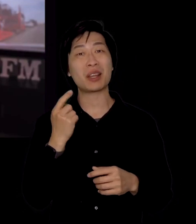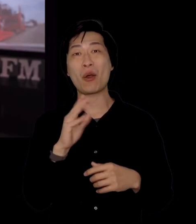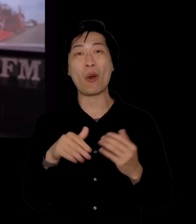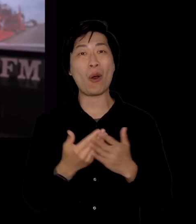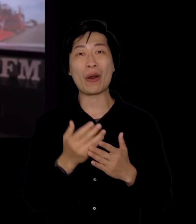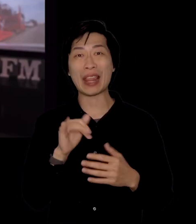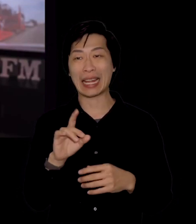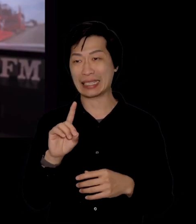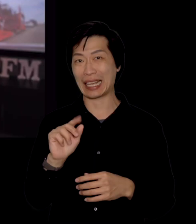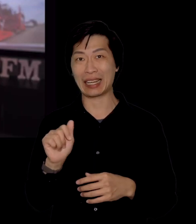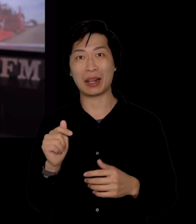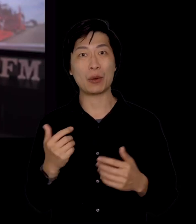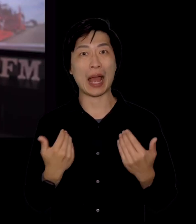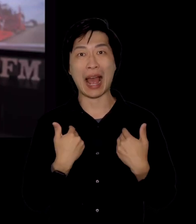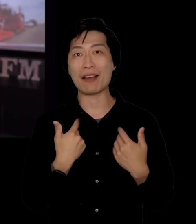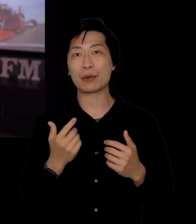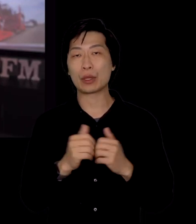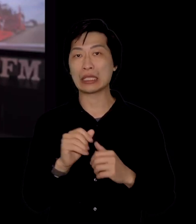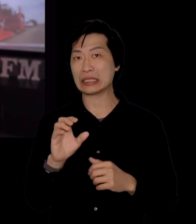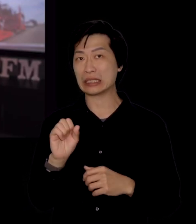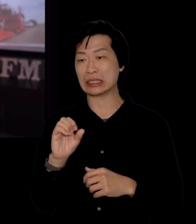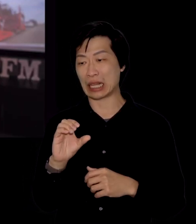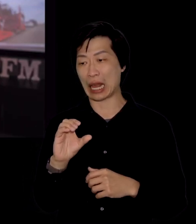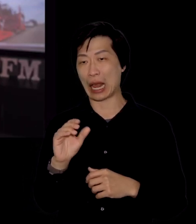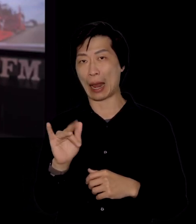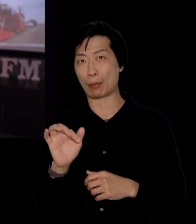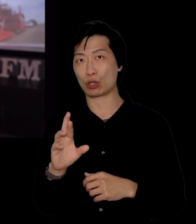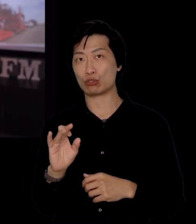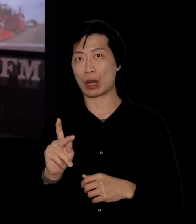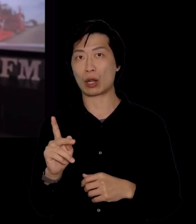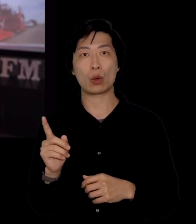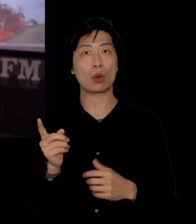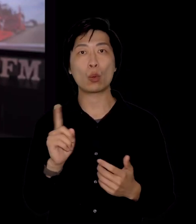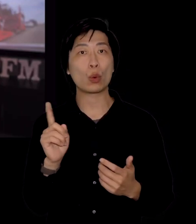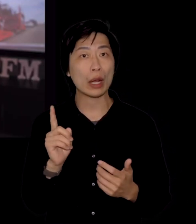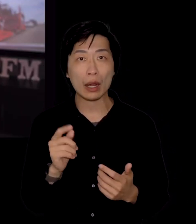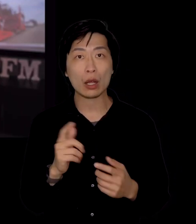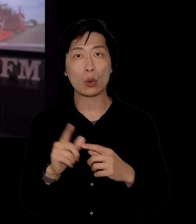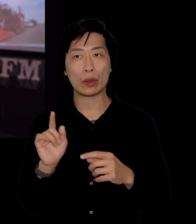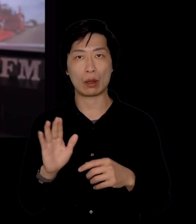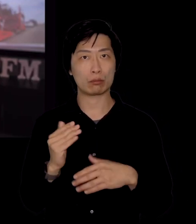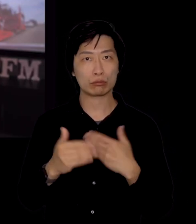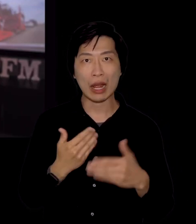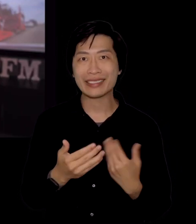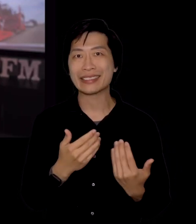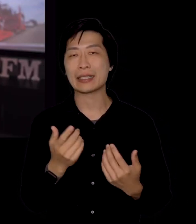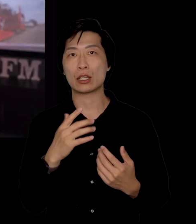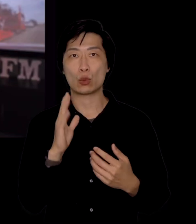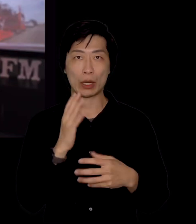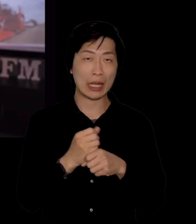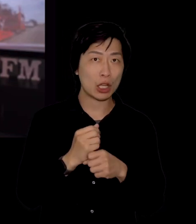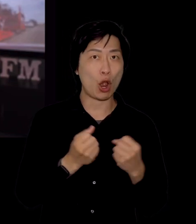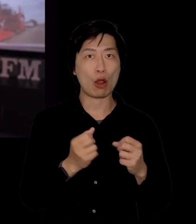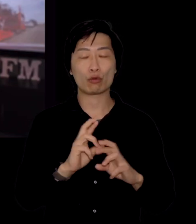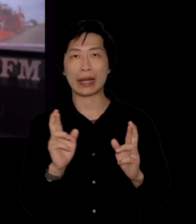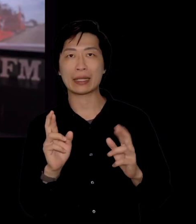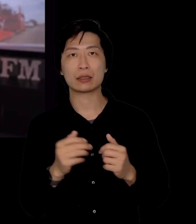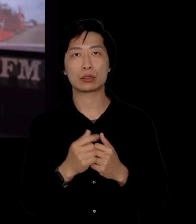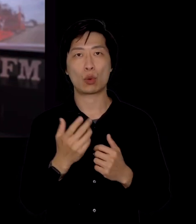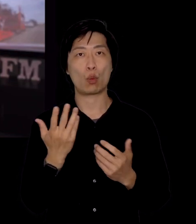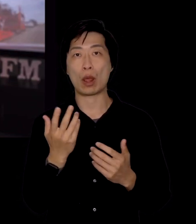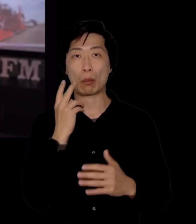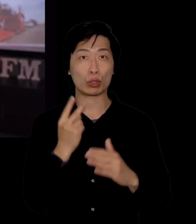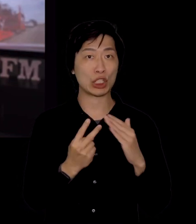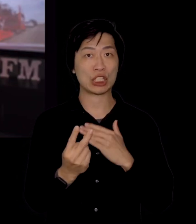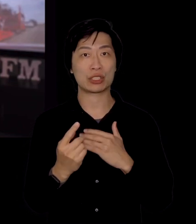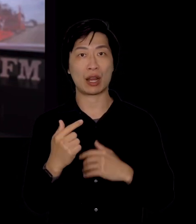through. However, with all that said, with all the data that we have right now with the Cybertruck, where it is, where they seem to be in the process of